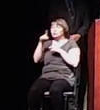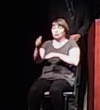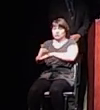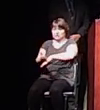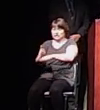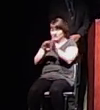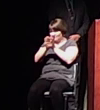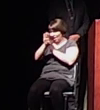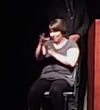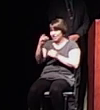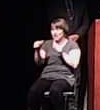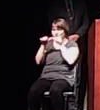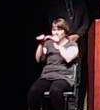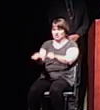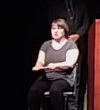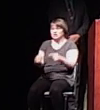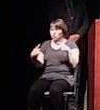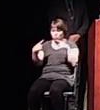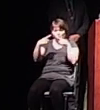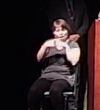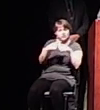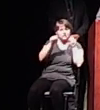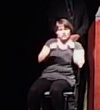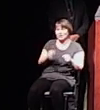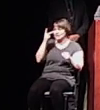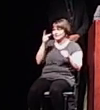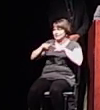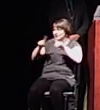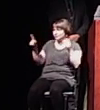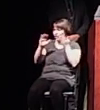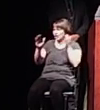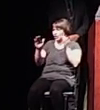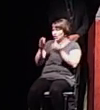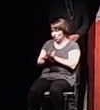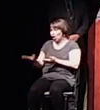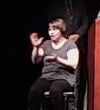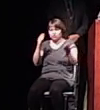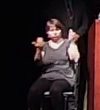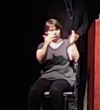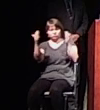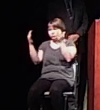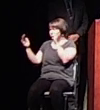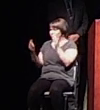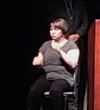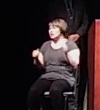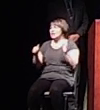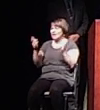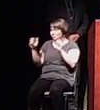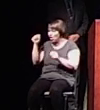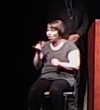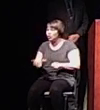updated cross-reference system of colleges, universities, community colleges, and advanced placement scores, and whose